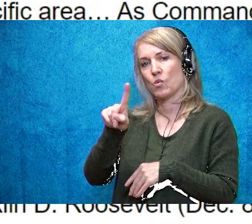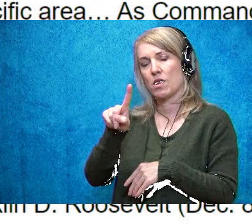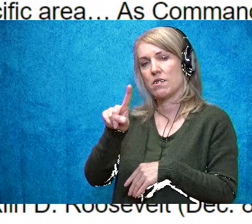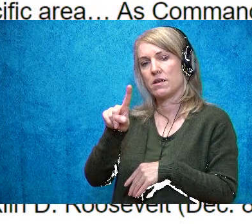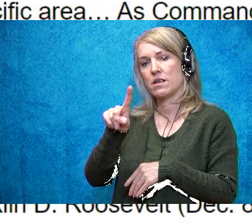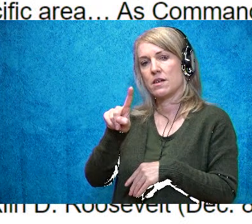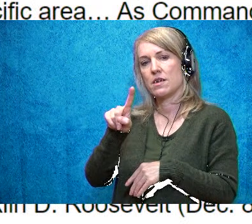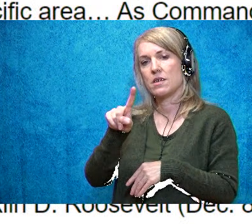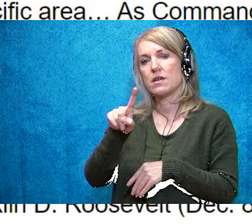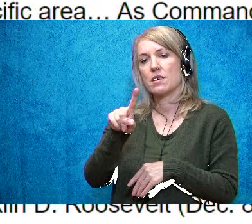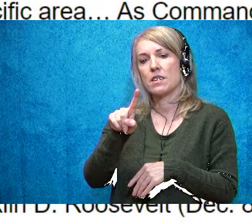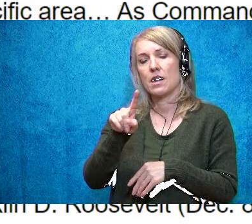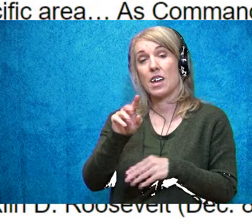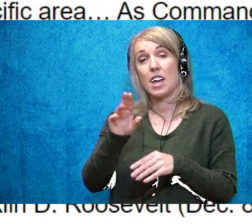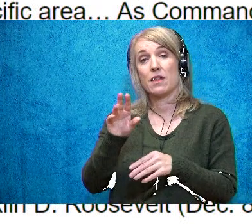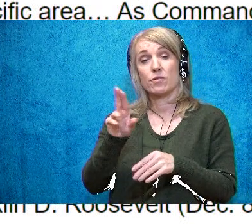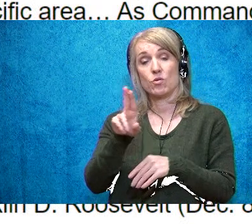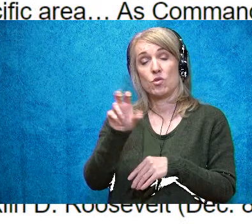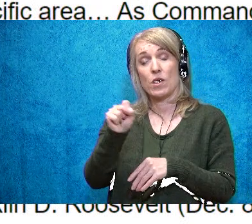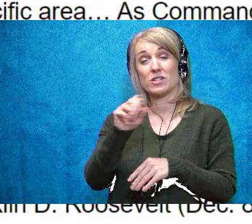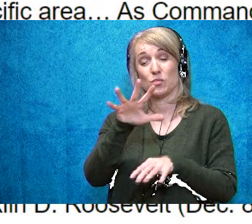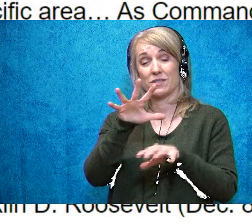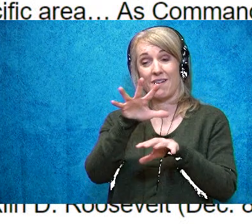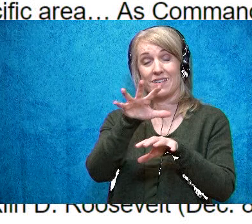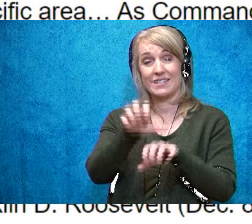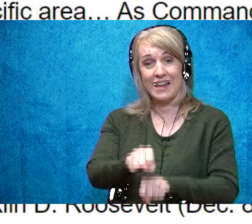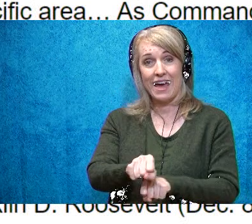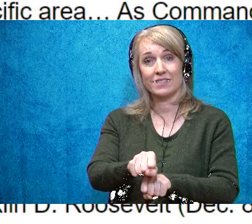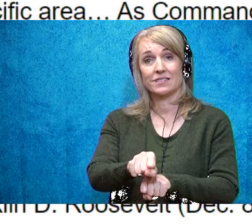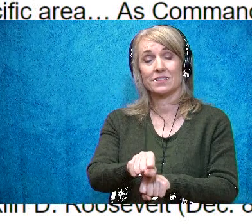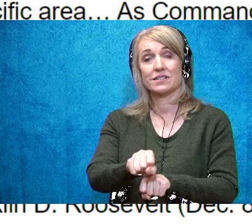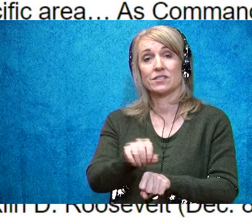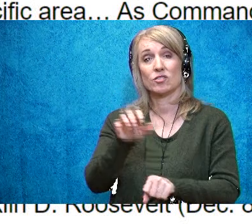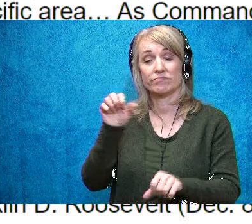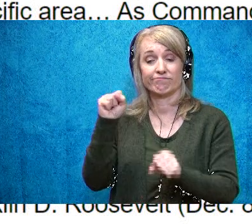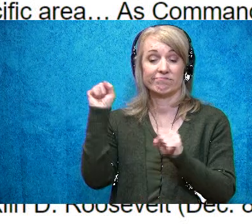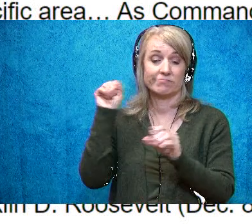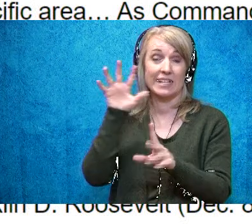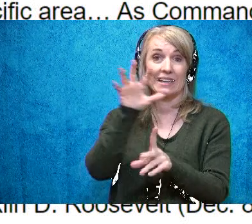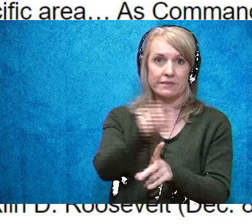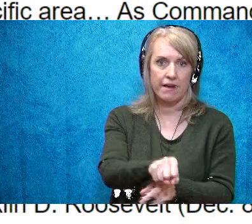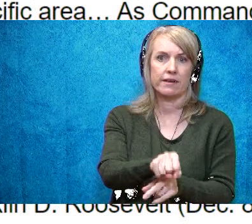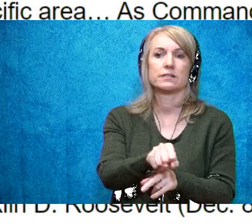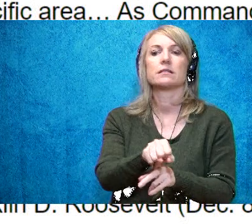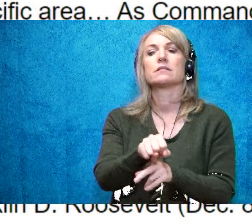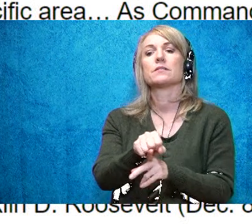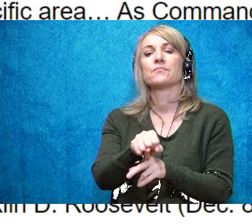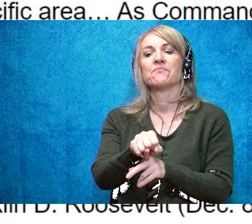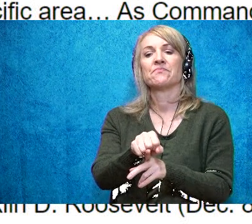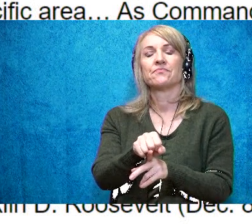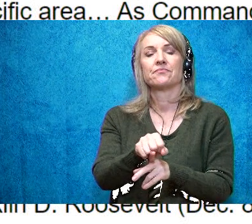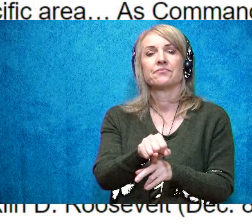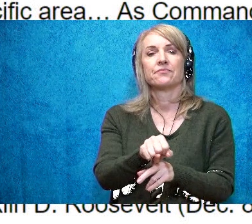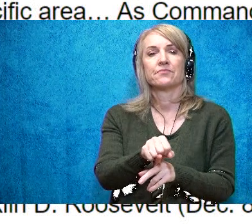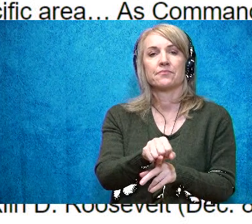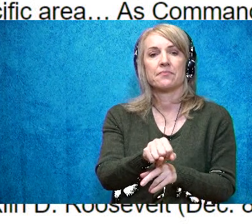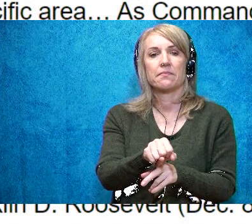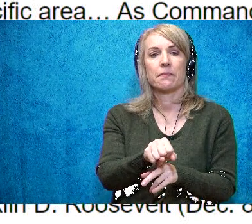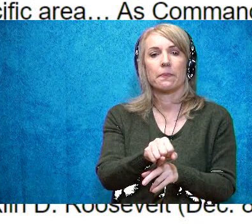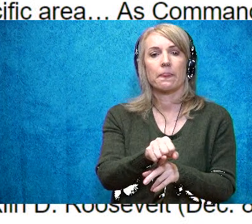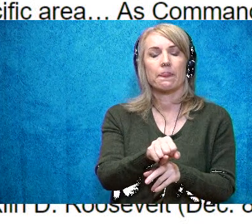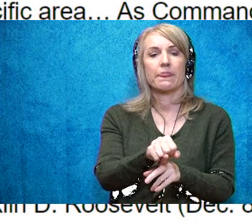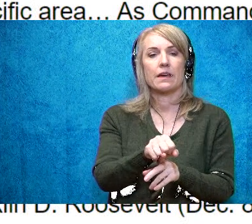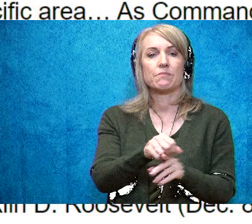attacked by naval and air forces of the Empire of Japan. Japan has therefore undertaken a surprise offensive extending throughout the